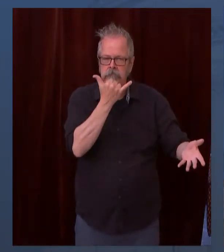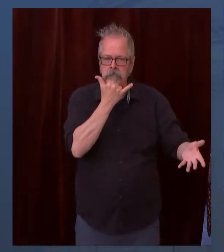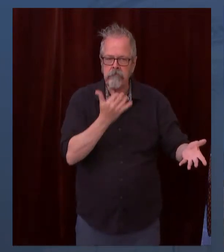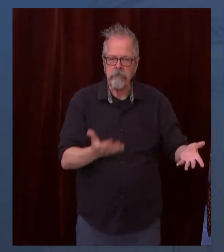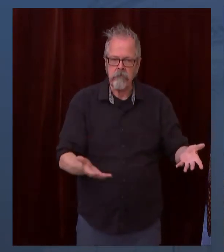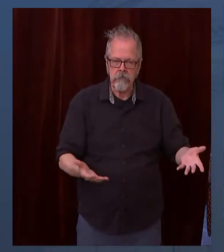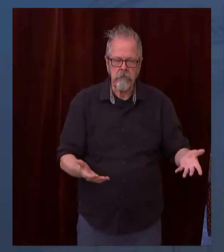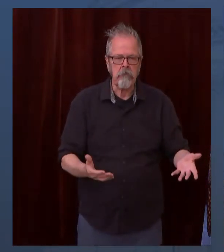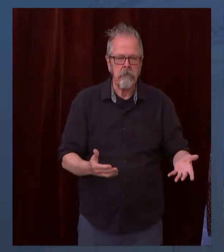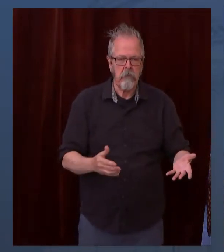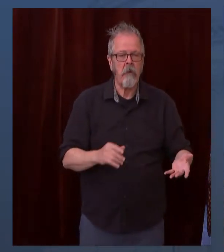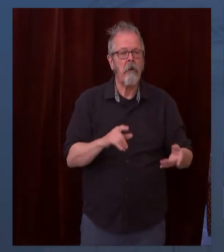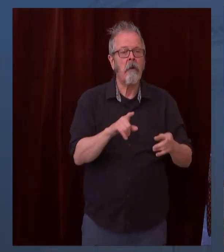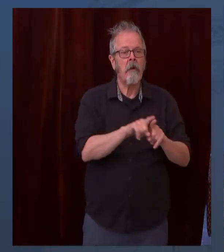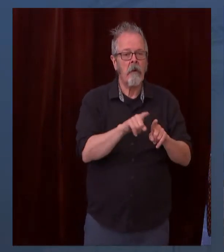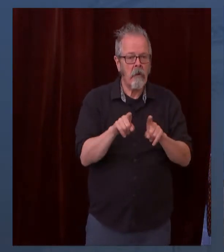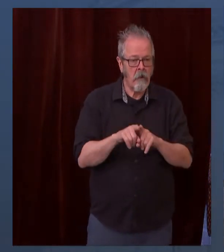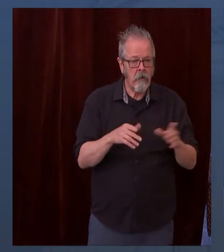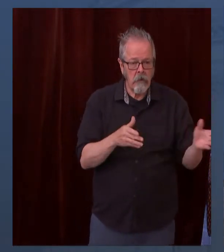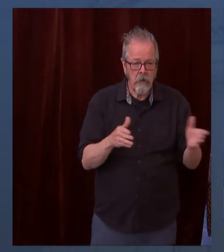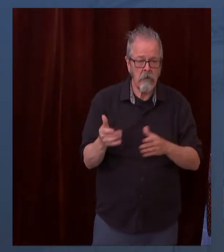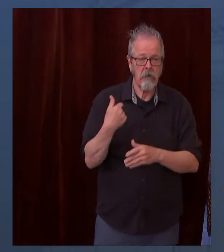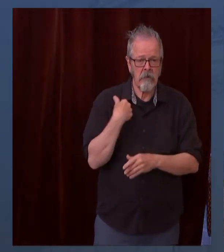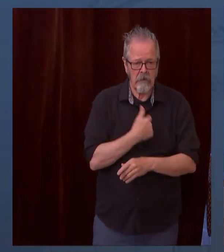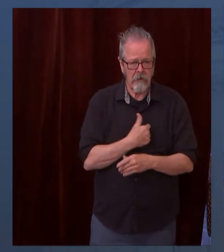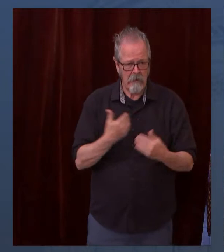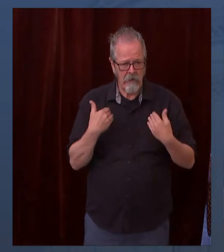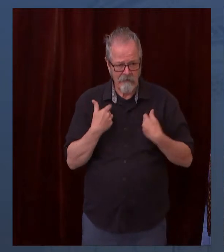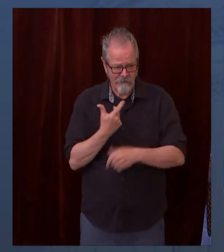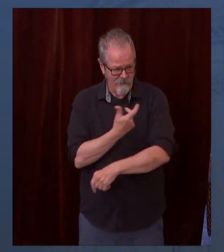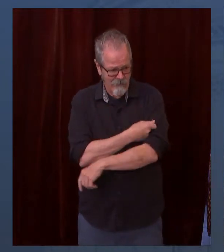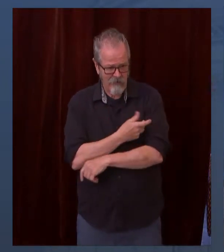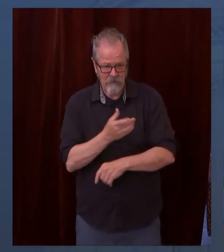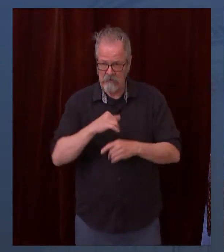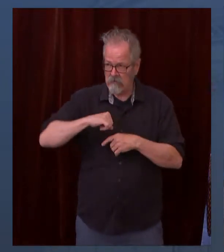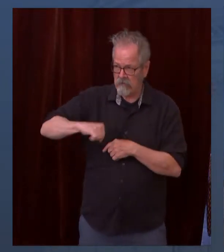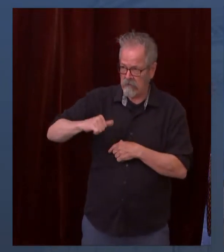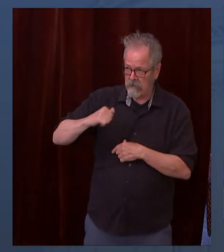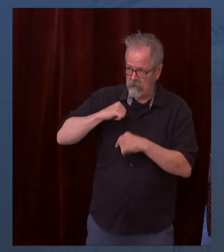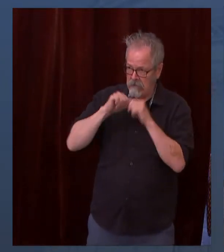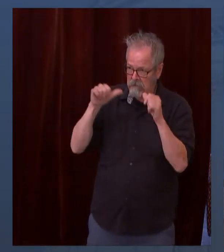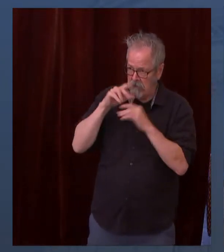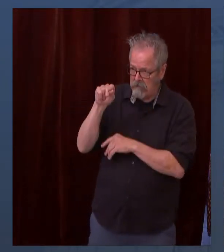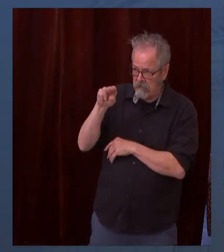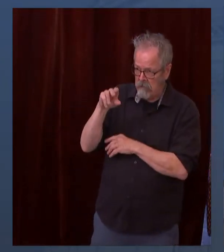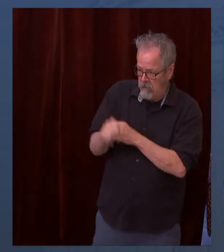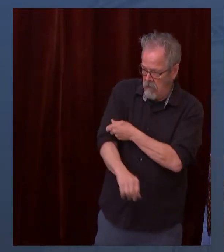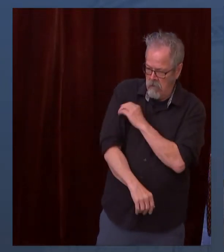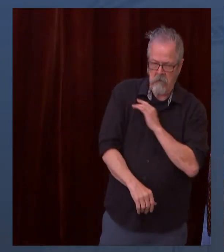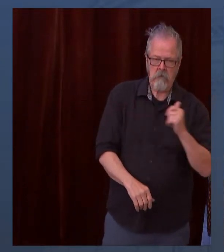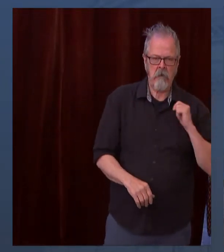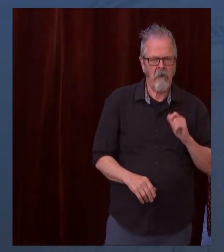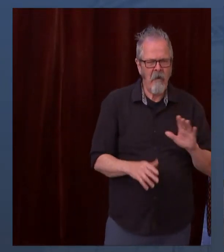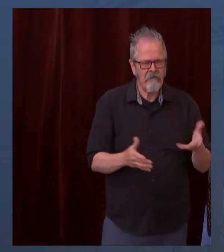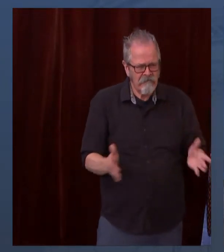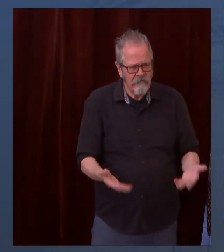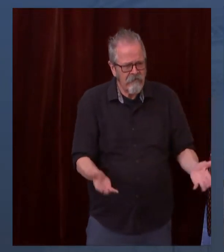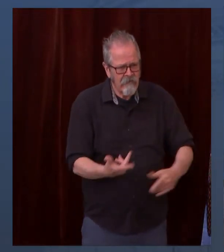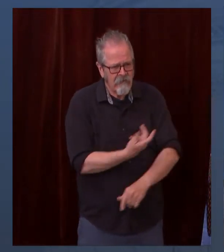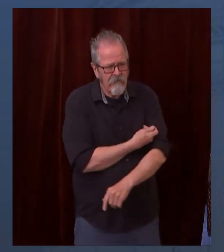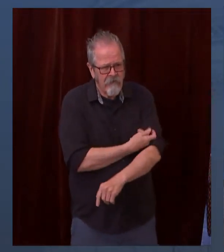like masks, there is a really powerful weapon to, over time, get rid of